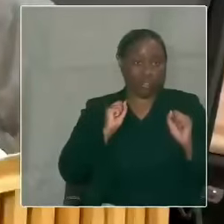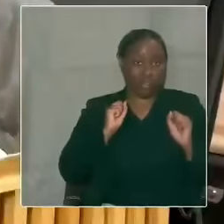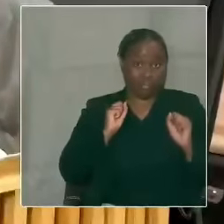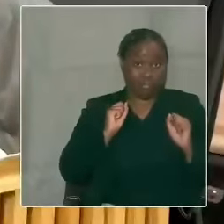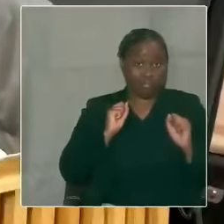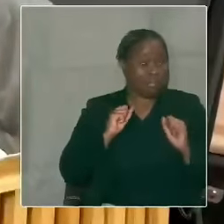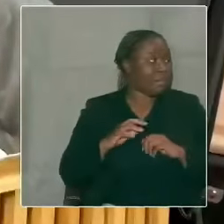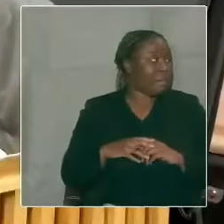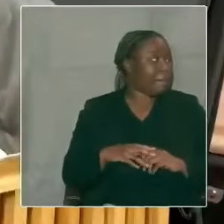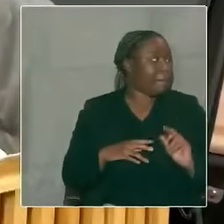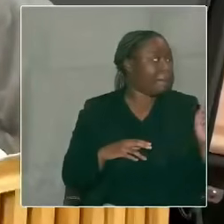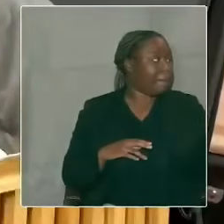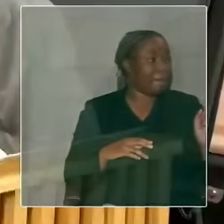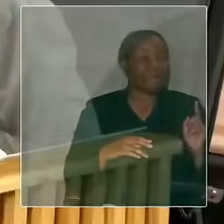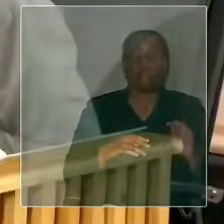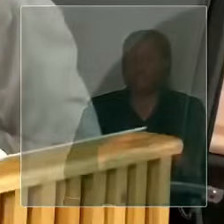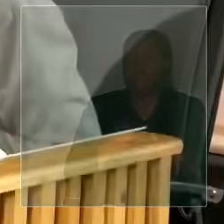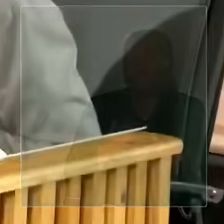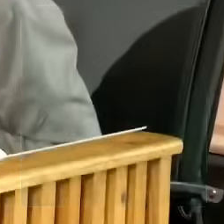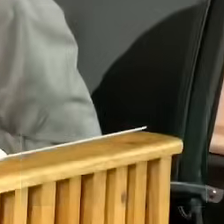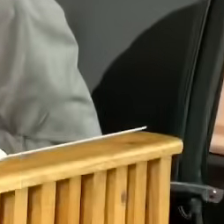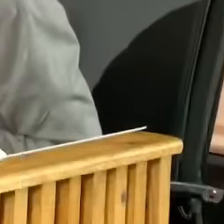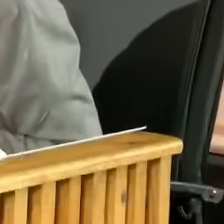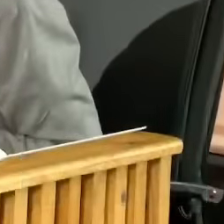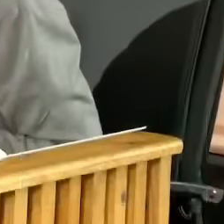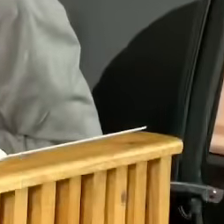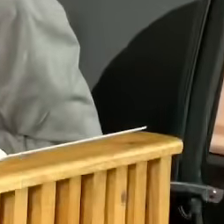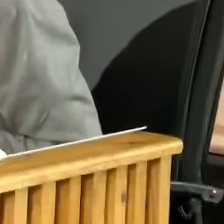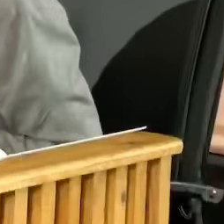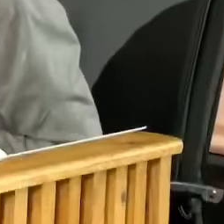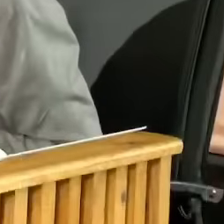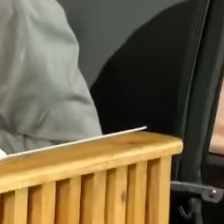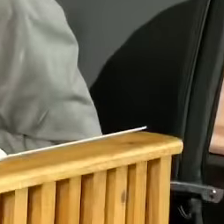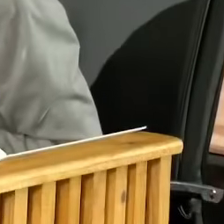Yes, Chair. Thank you, Mr. Mutau.